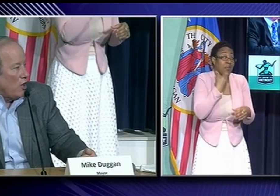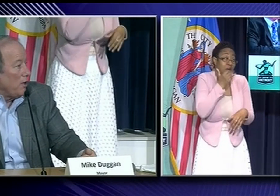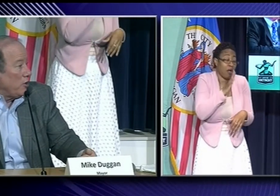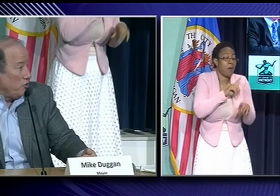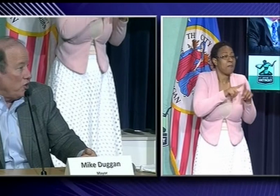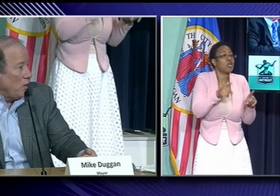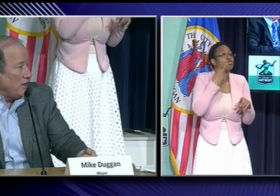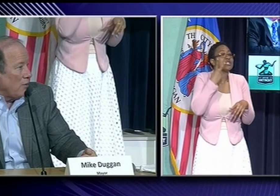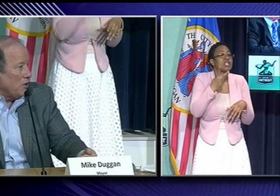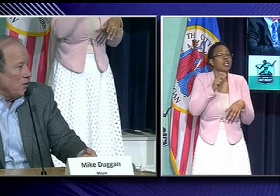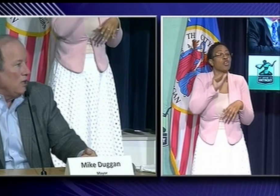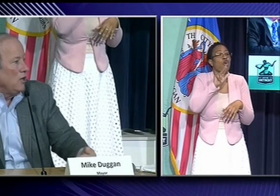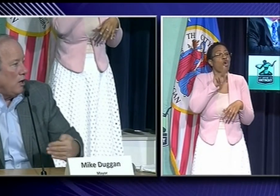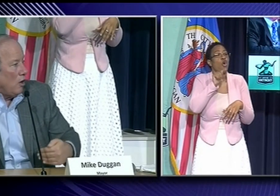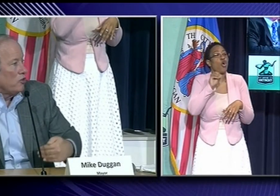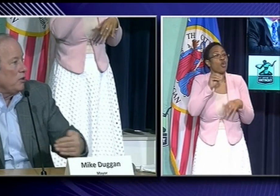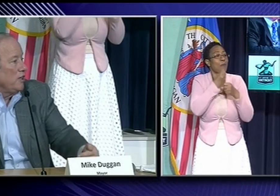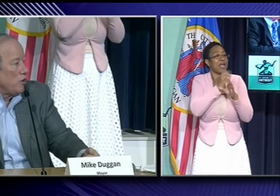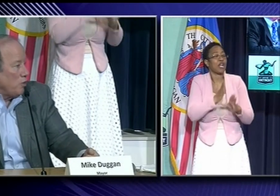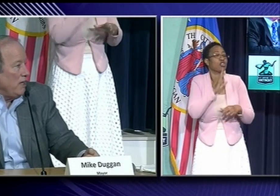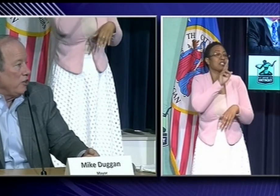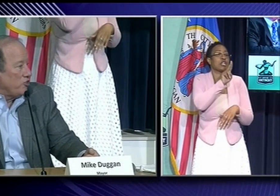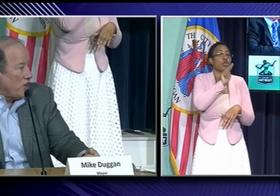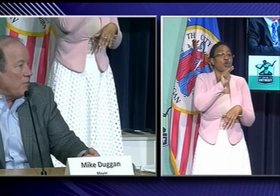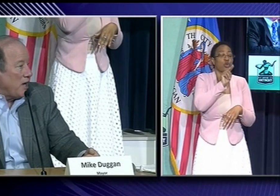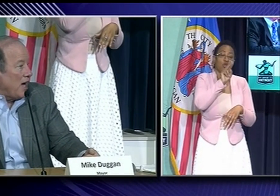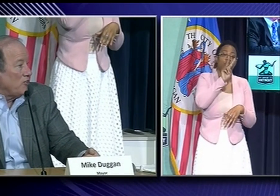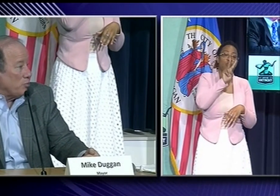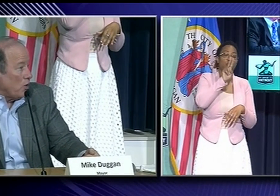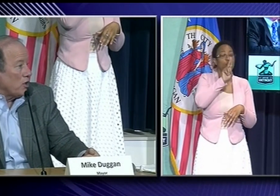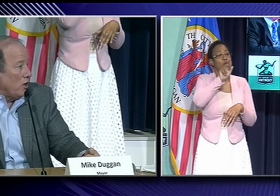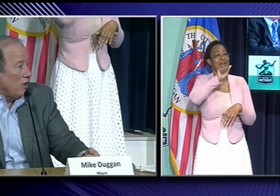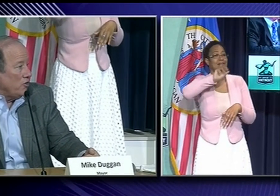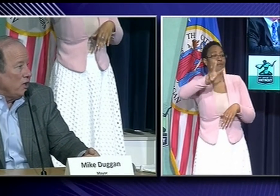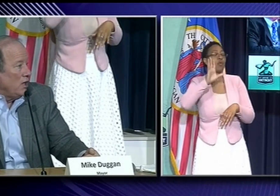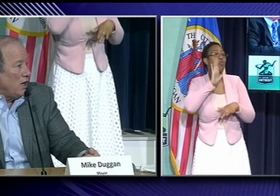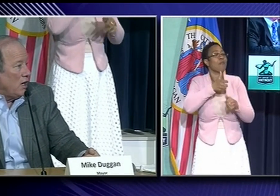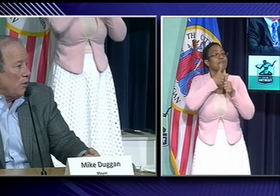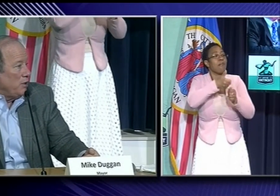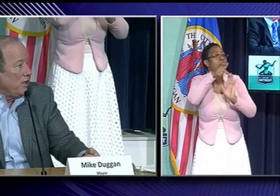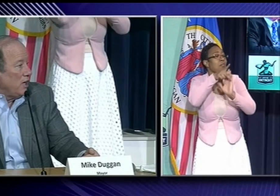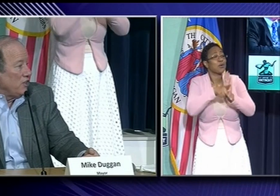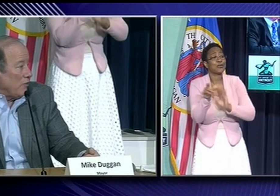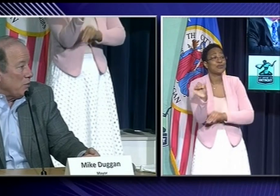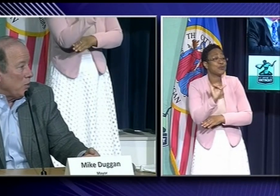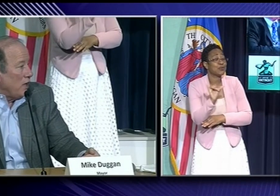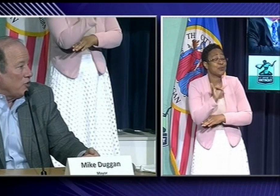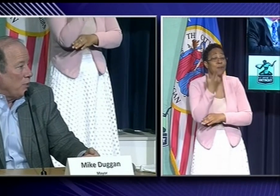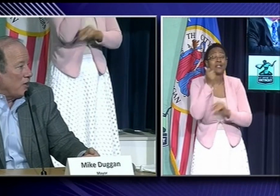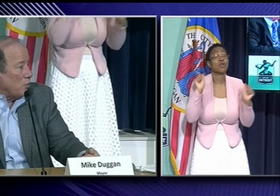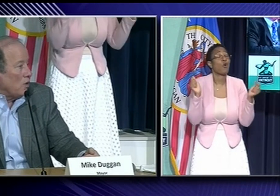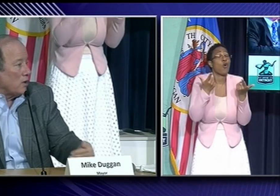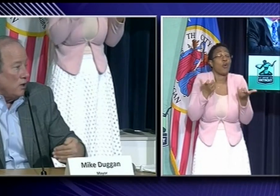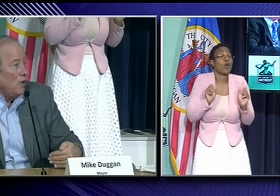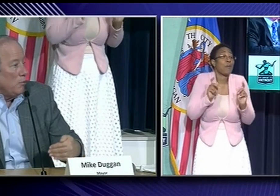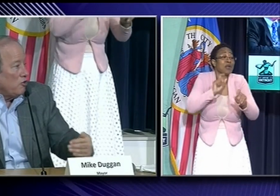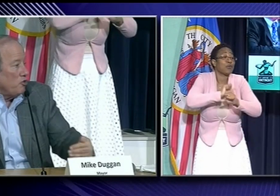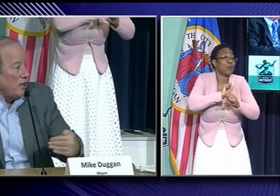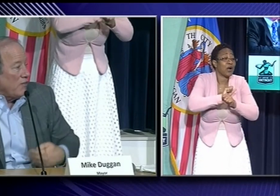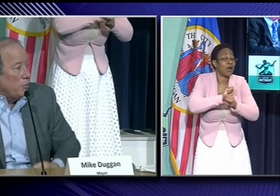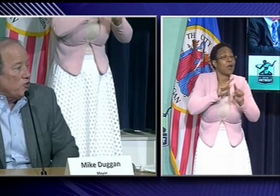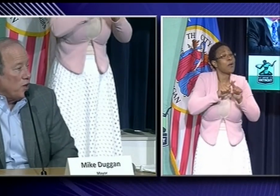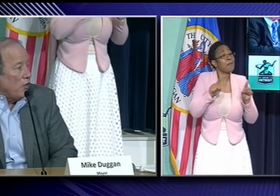the automakers and the UAW ultimately agree to the same kinds of protocols because everybody wants to go back to work,